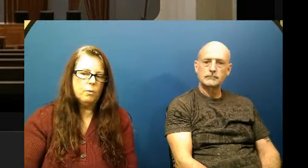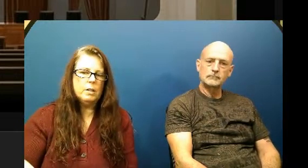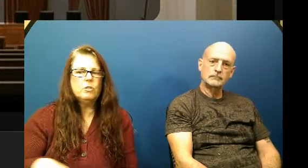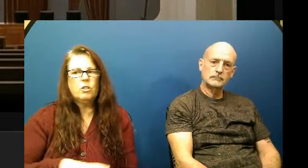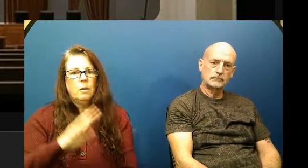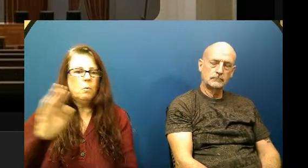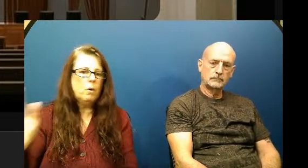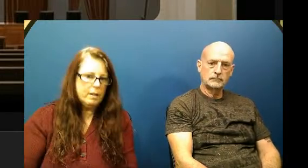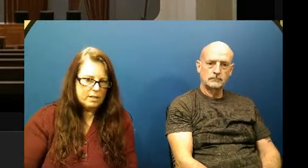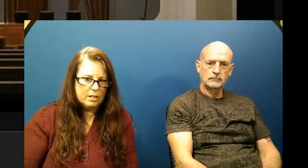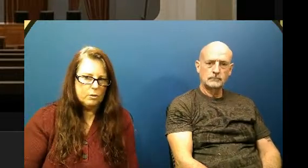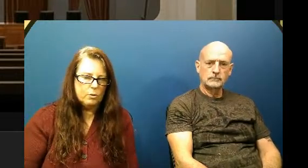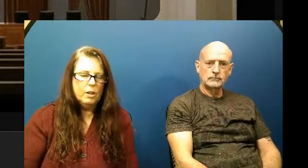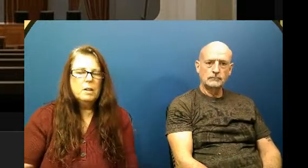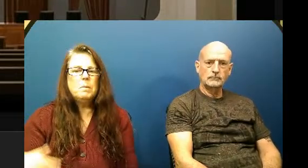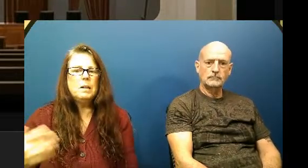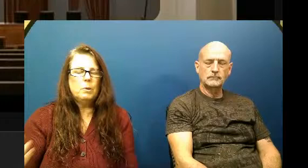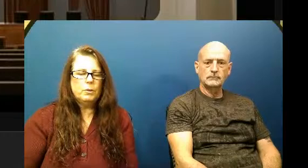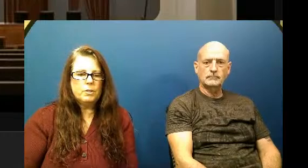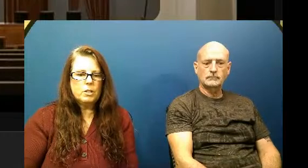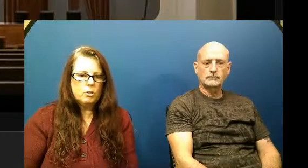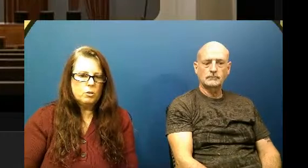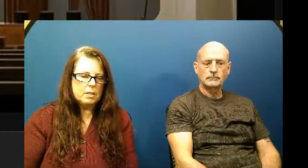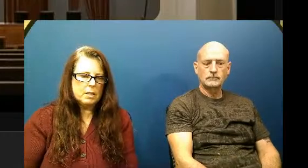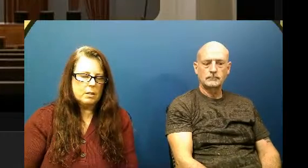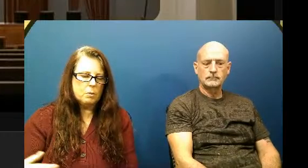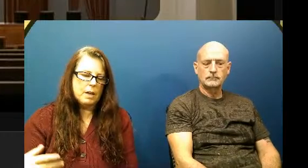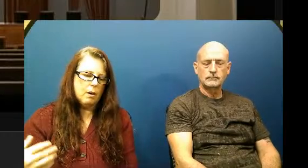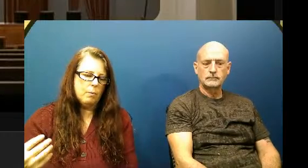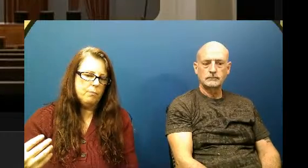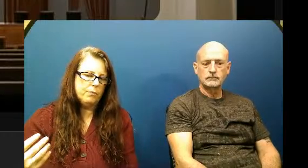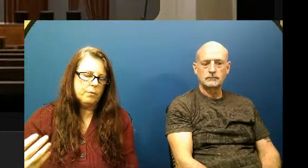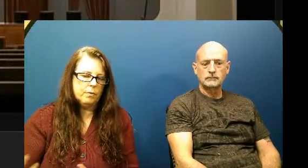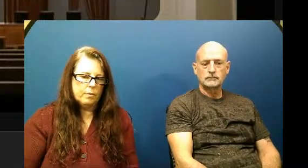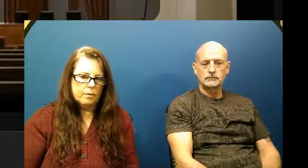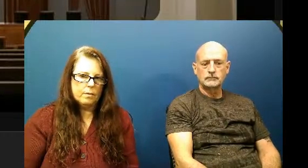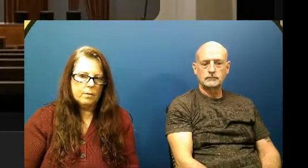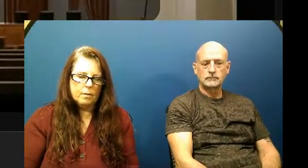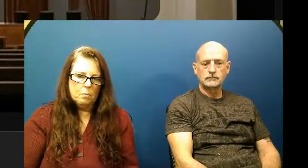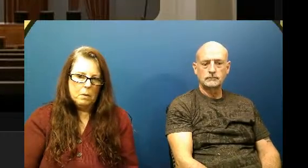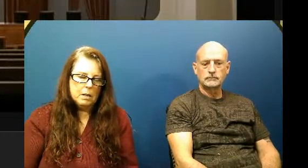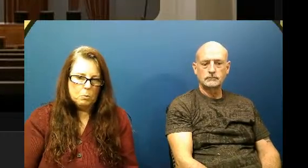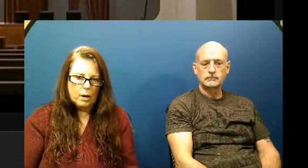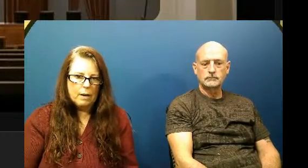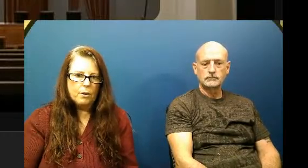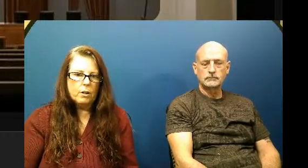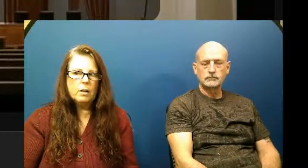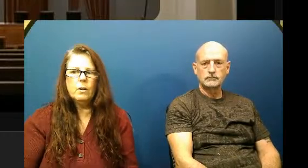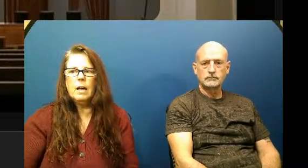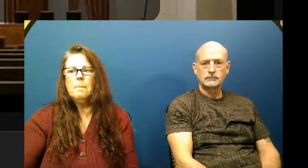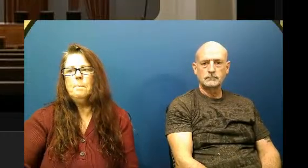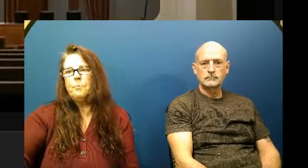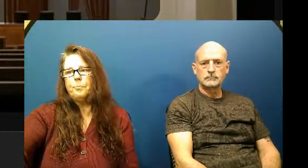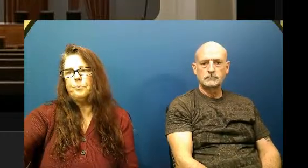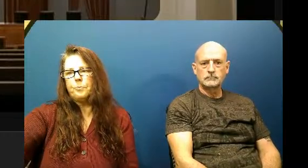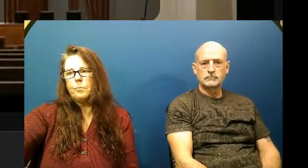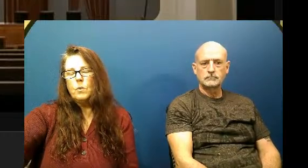to overreach and they want to be able to do these things without any more effort,